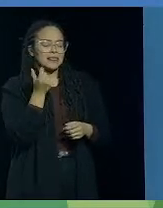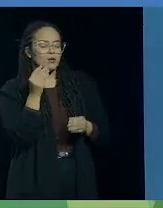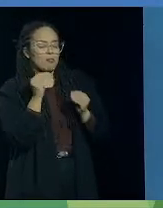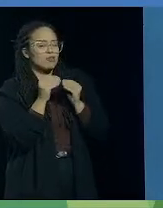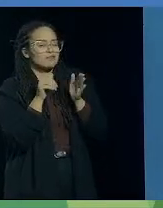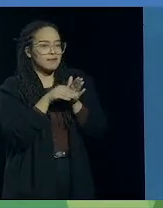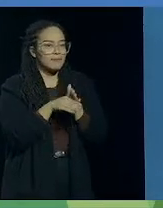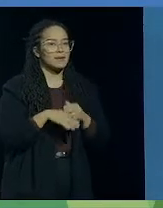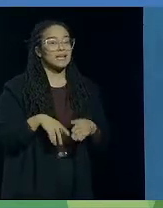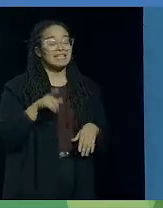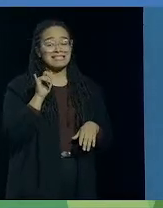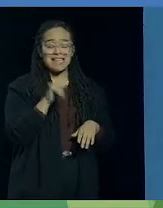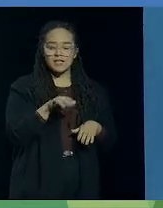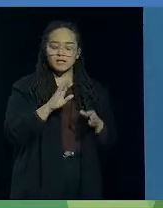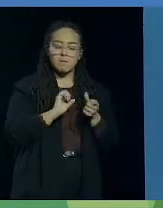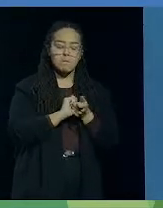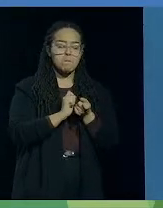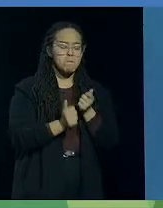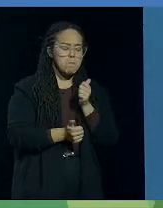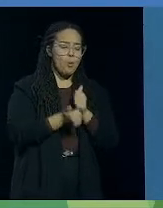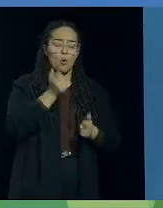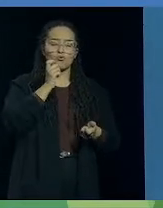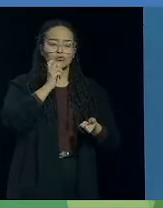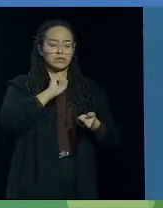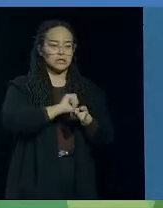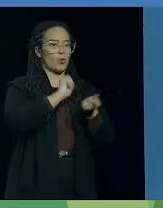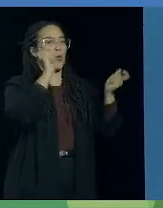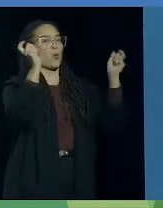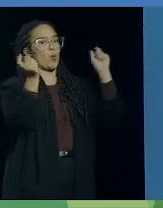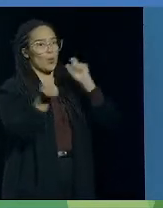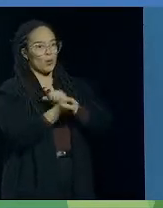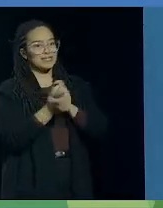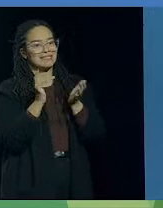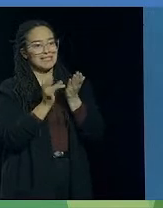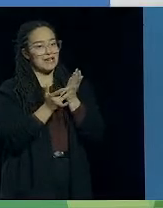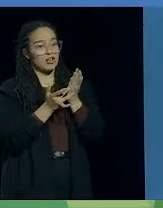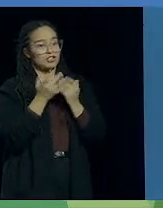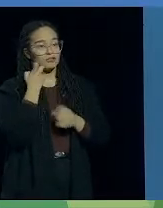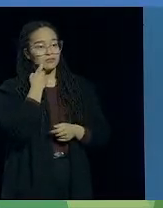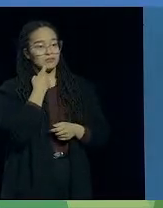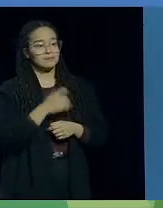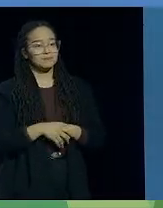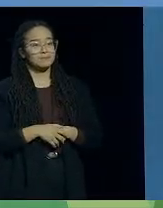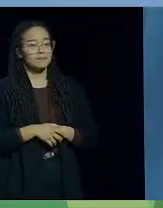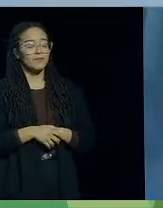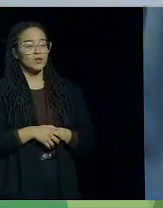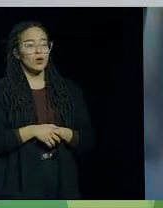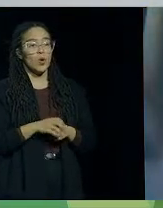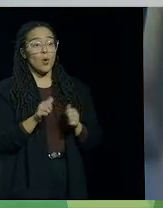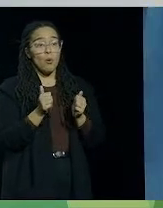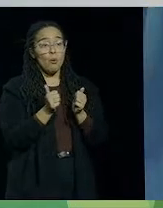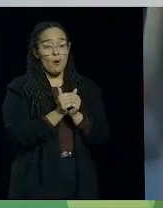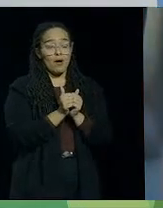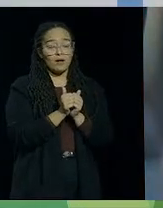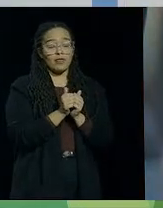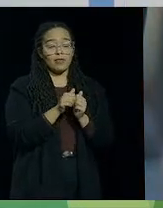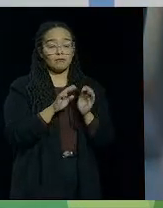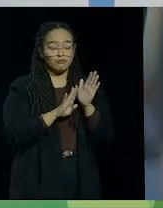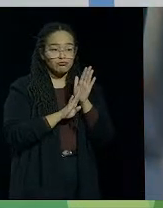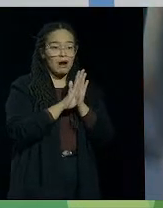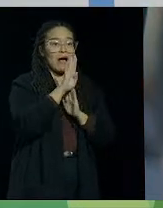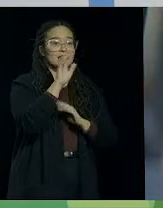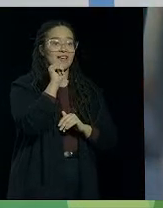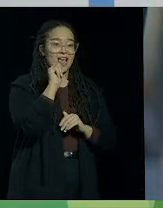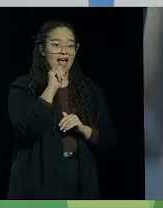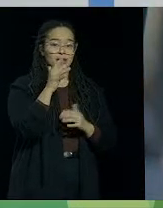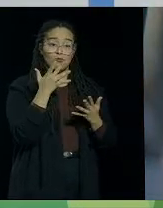most transformative technological development of recent decades. While the rise of artificial